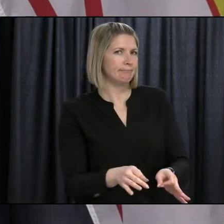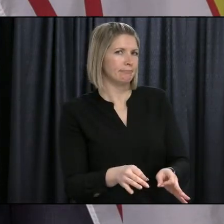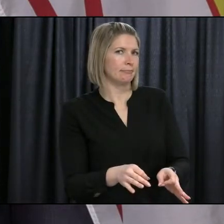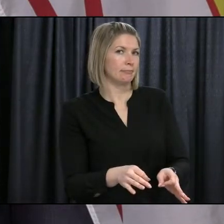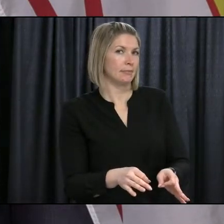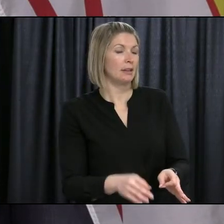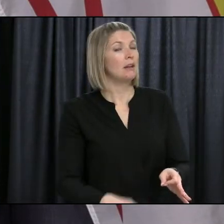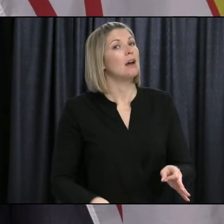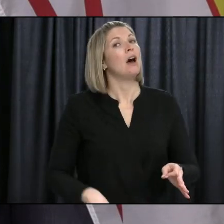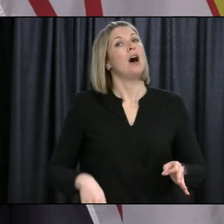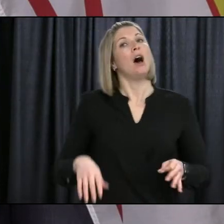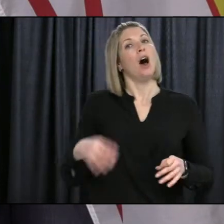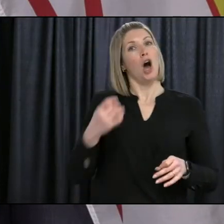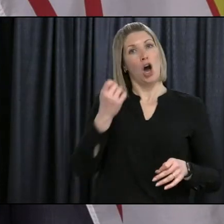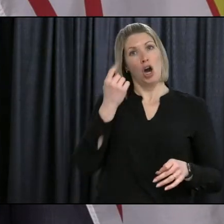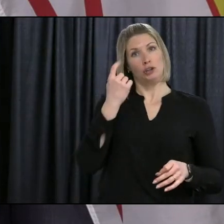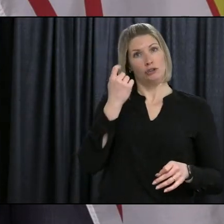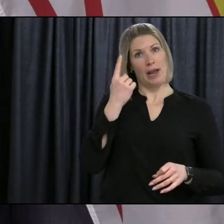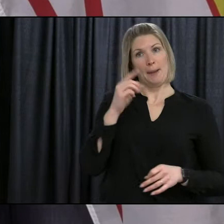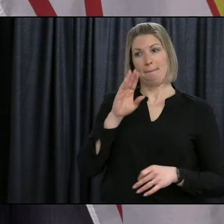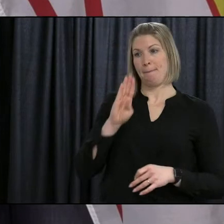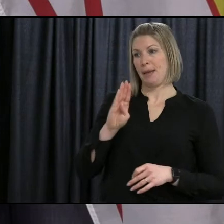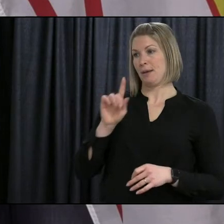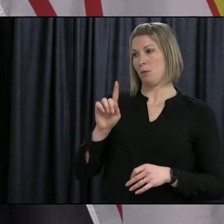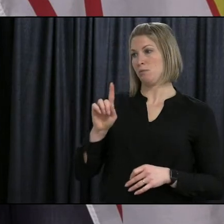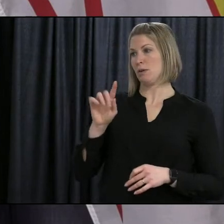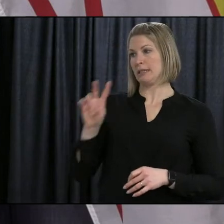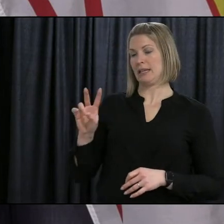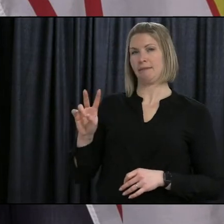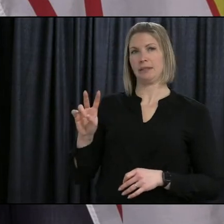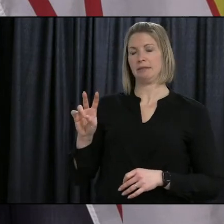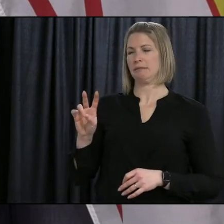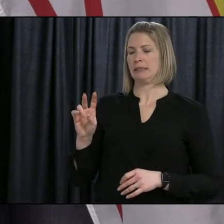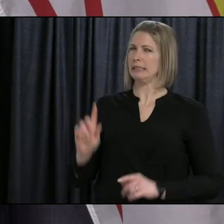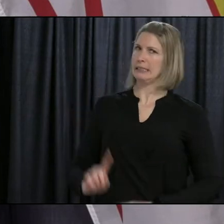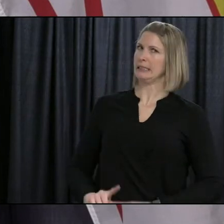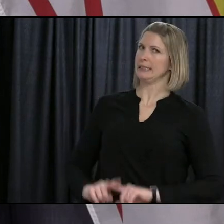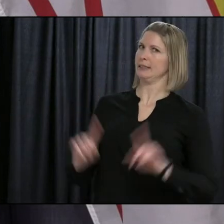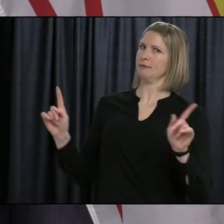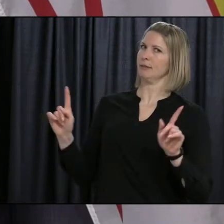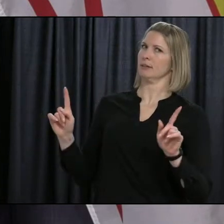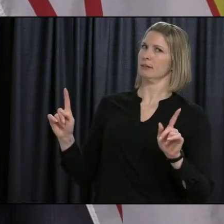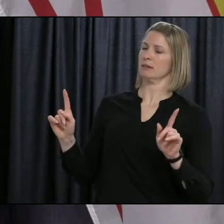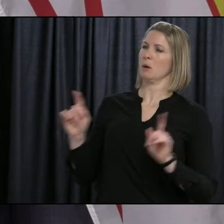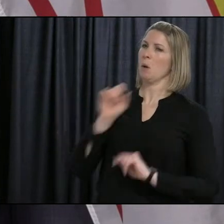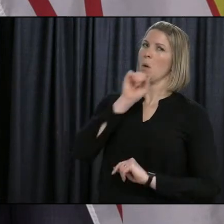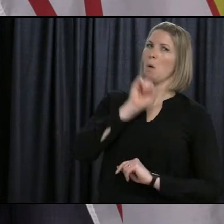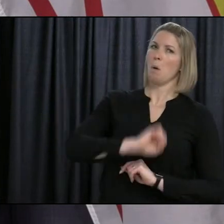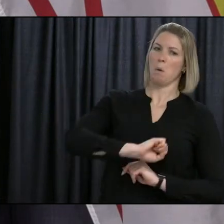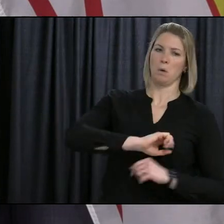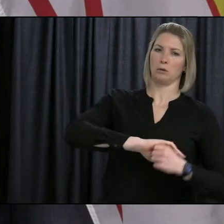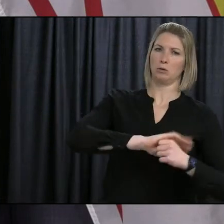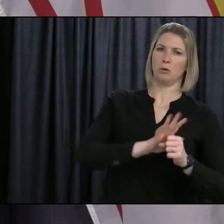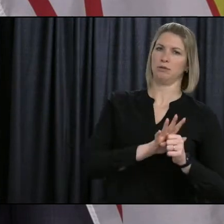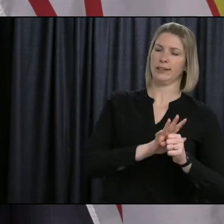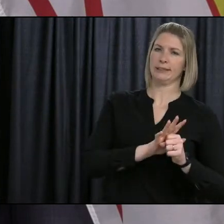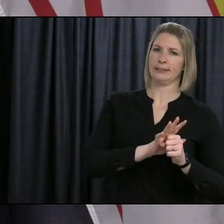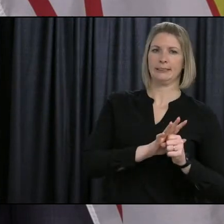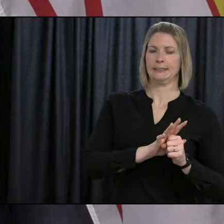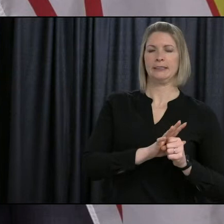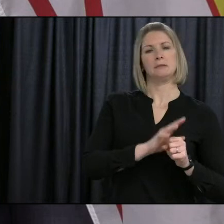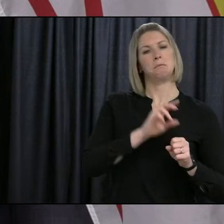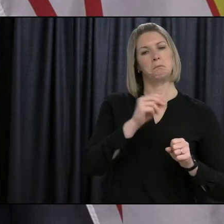game changer, and the way that they spread certainly does have implications with regard